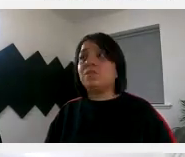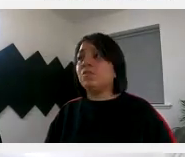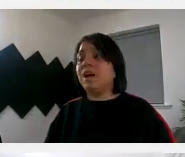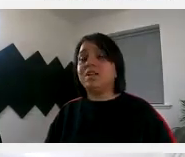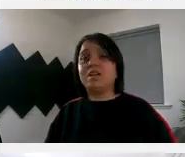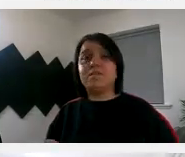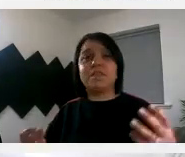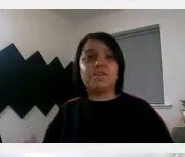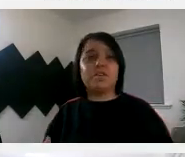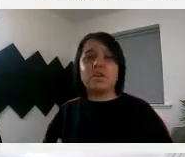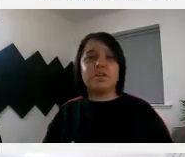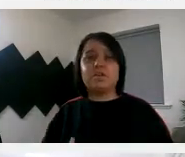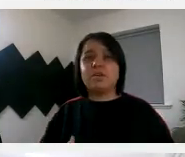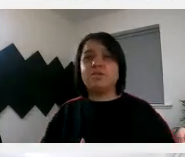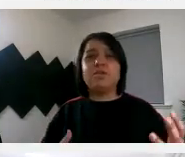because we had,